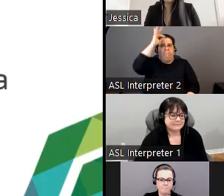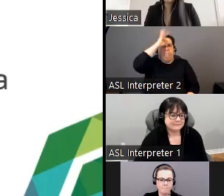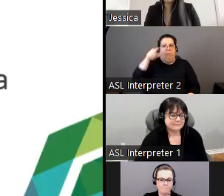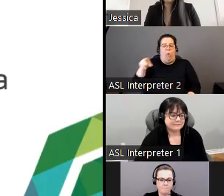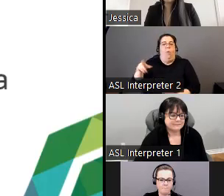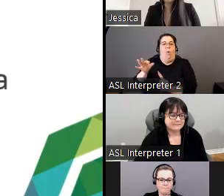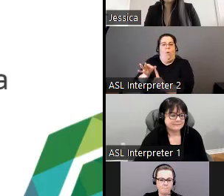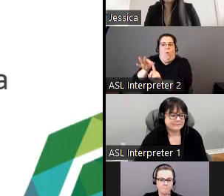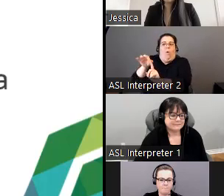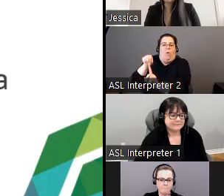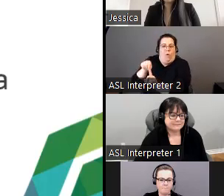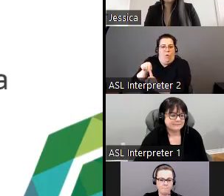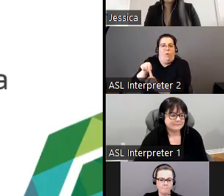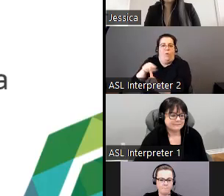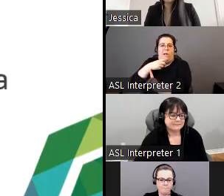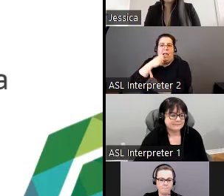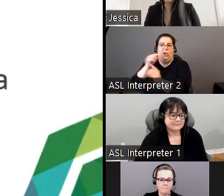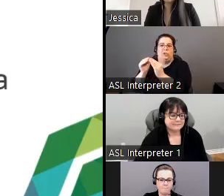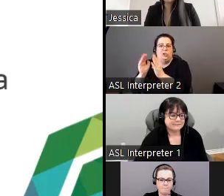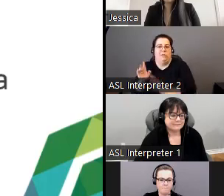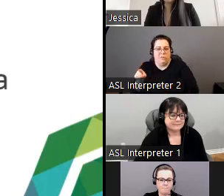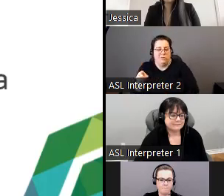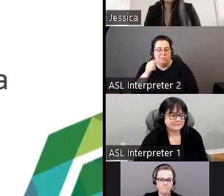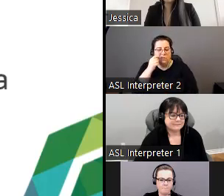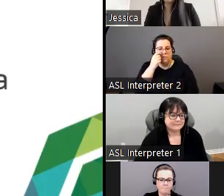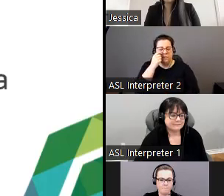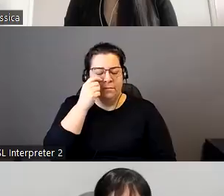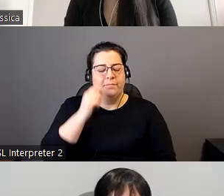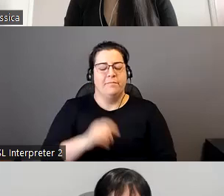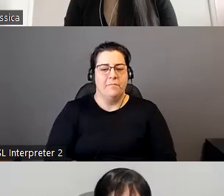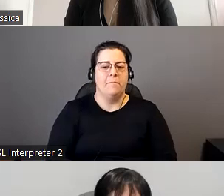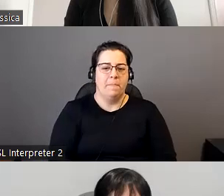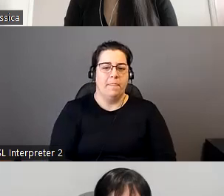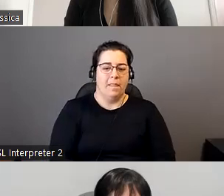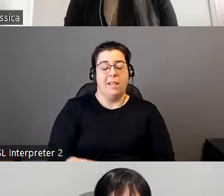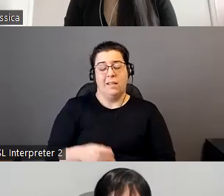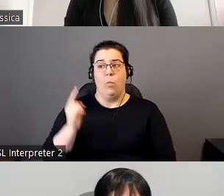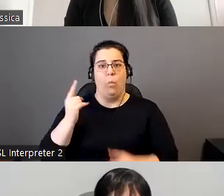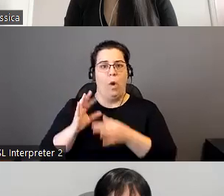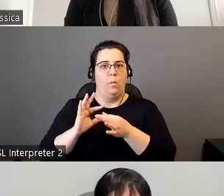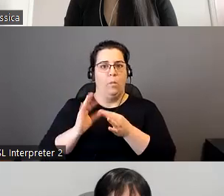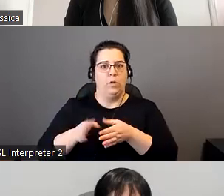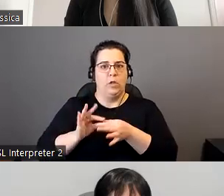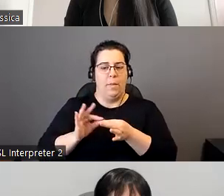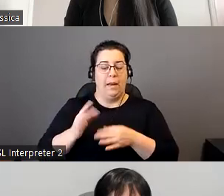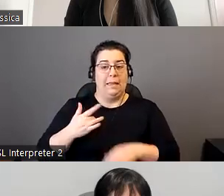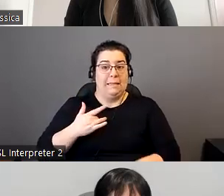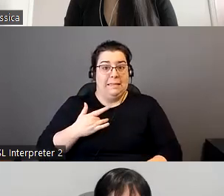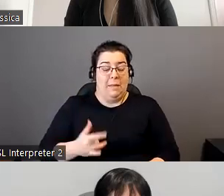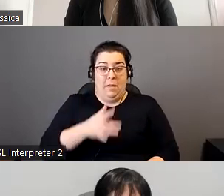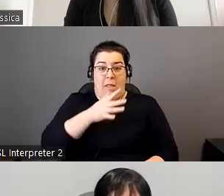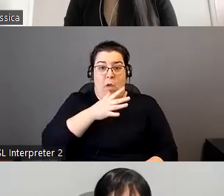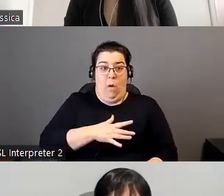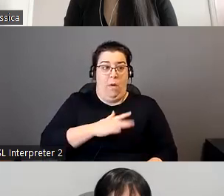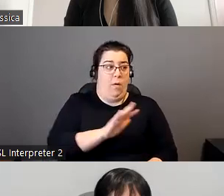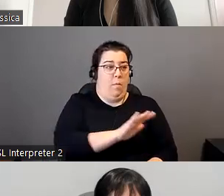conversation with the Safe Spaces group, somebody mentioned that often women found their way to a homeless shelter first, not because they